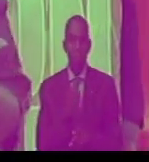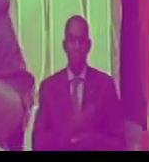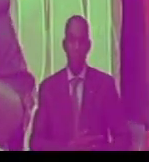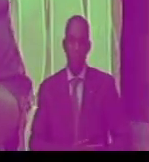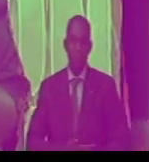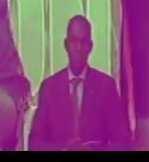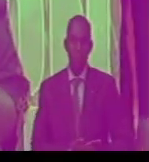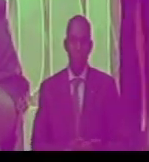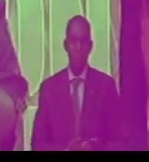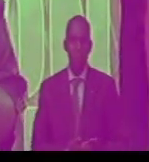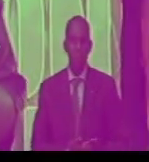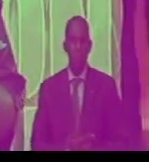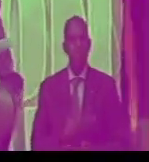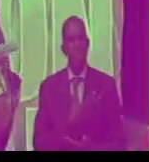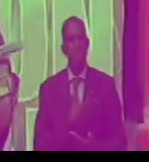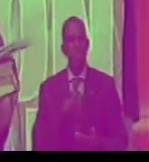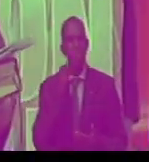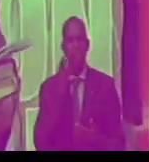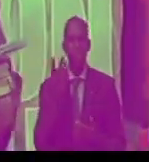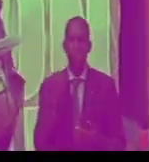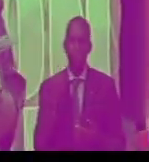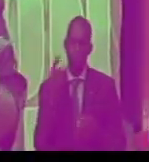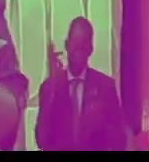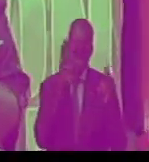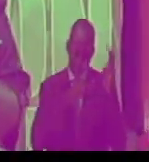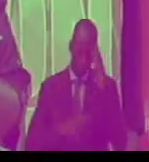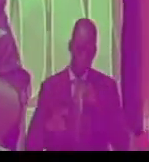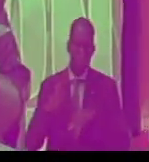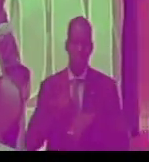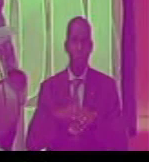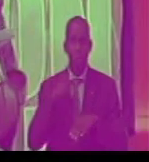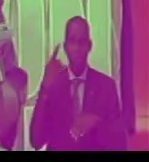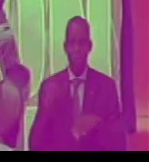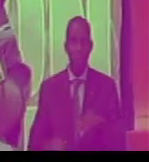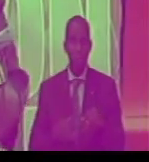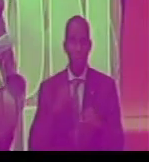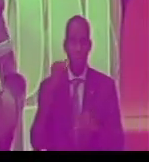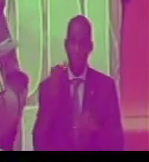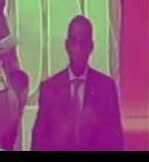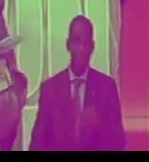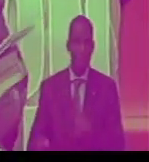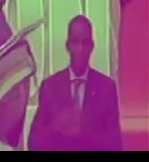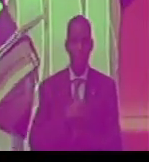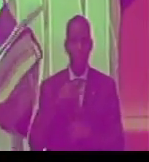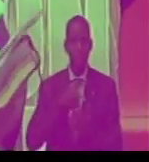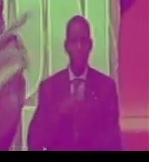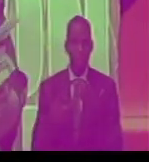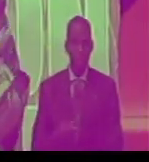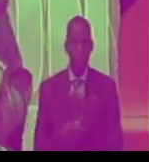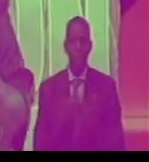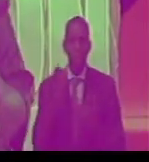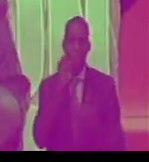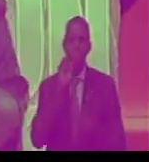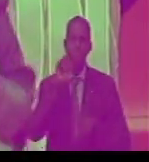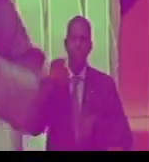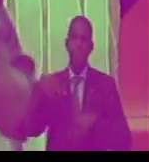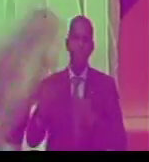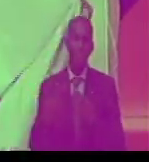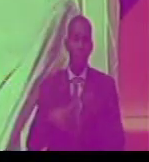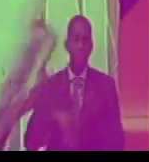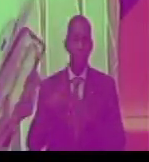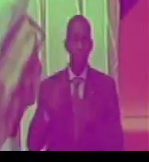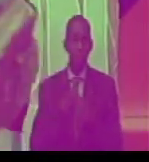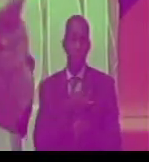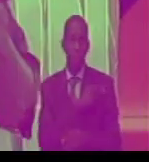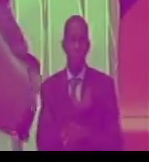cannot keep the baby. The baby cannot stand. So little did I know, I was a bit worried. On the final day of the papa, I came out